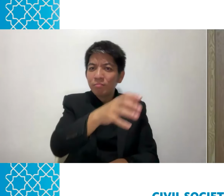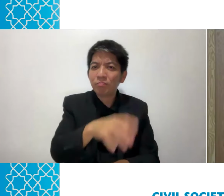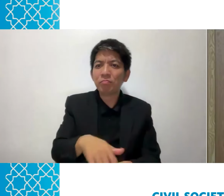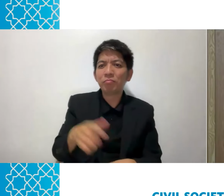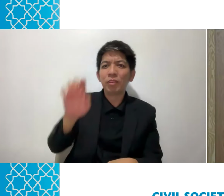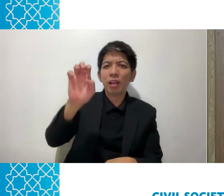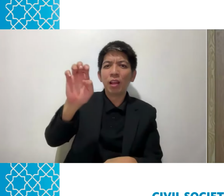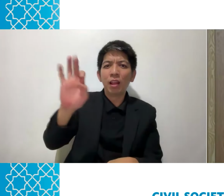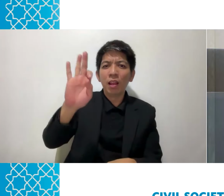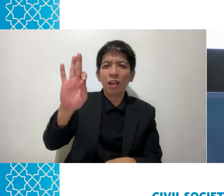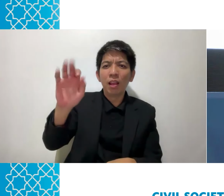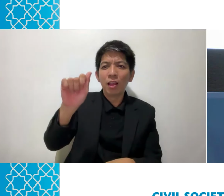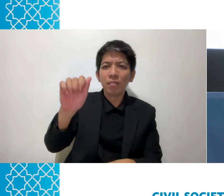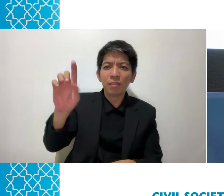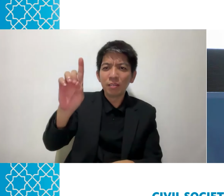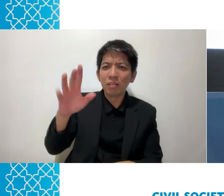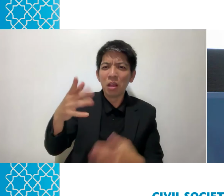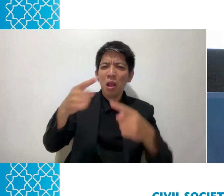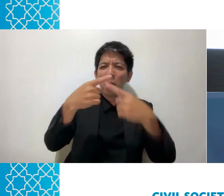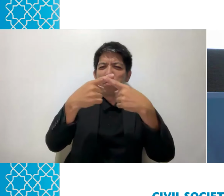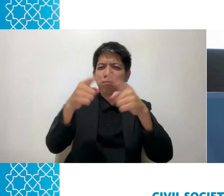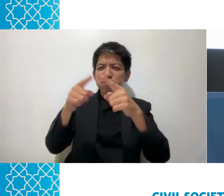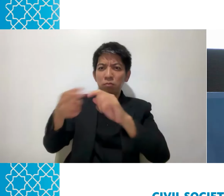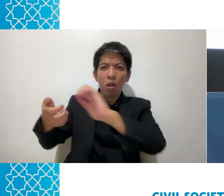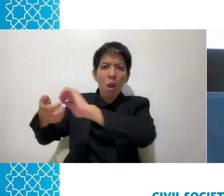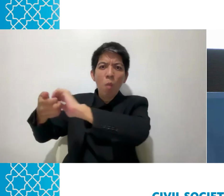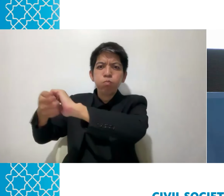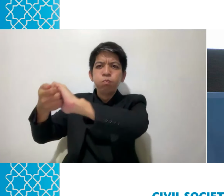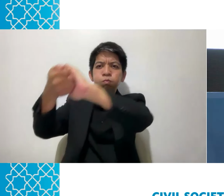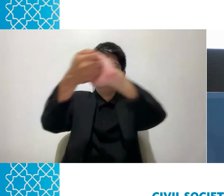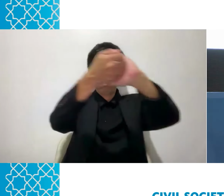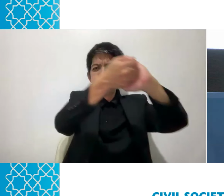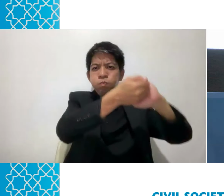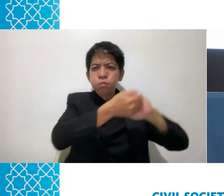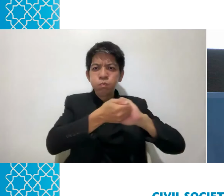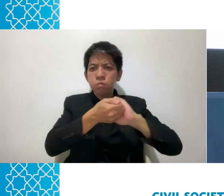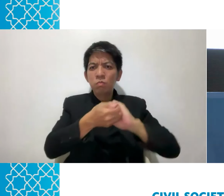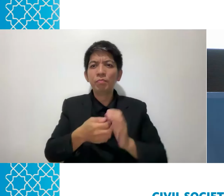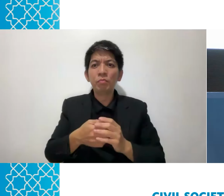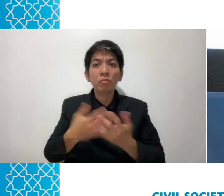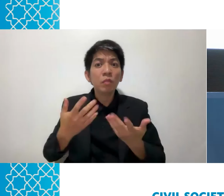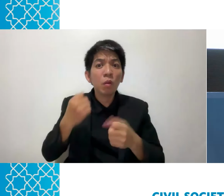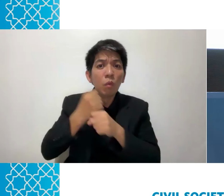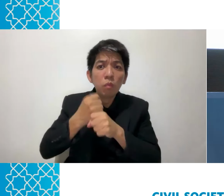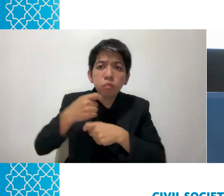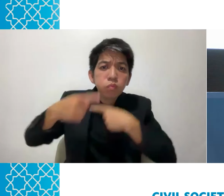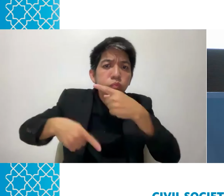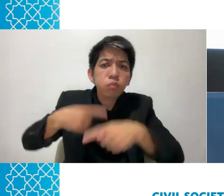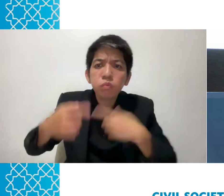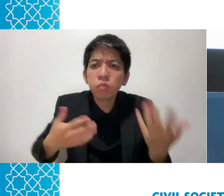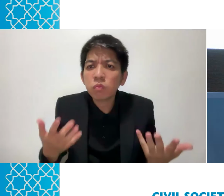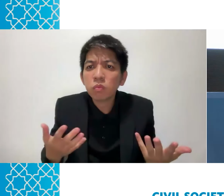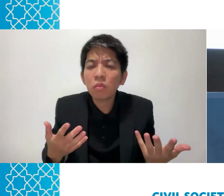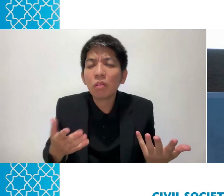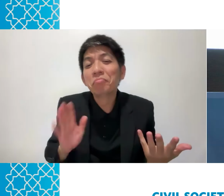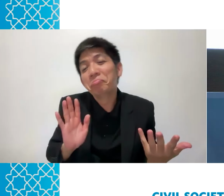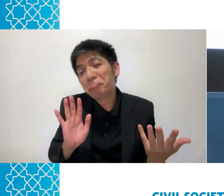all the IFIs of the world. The scale of what we do is not insignificant. We